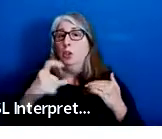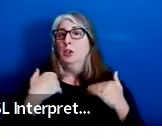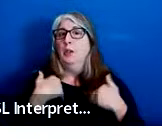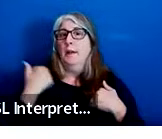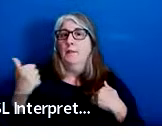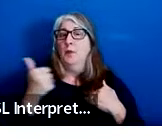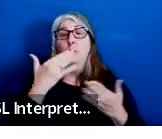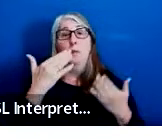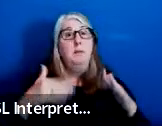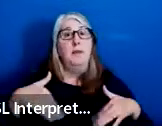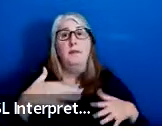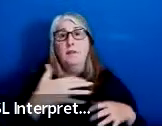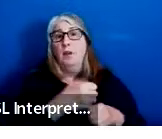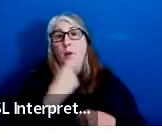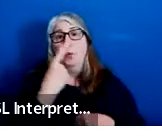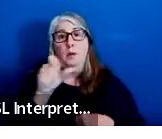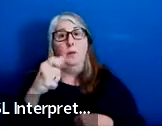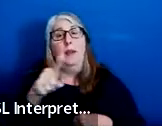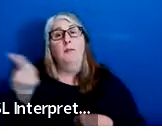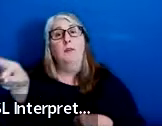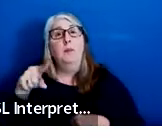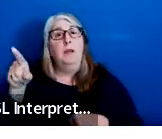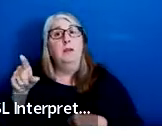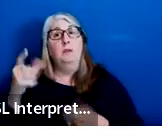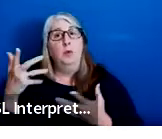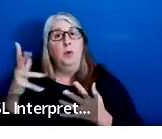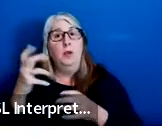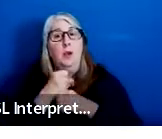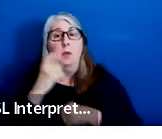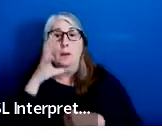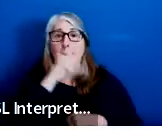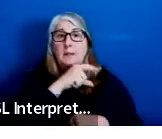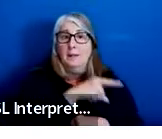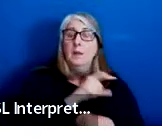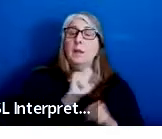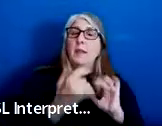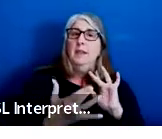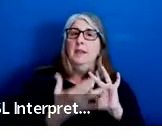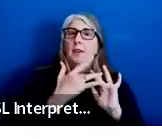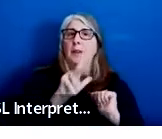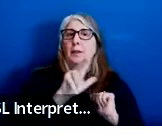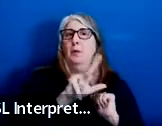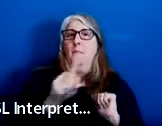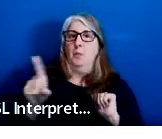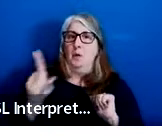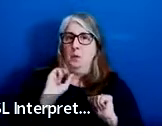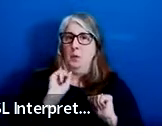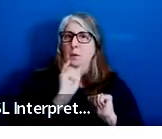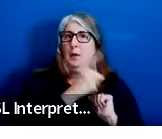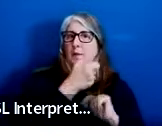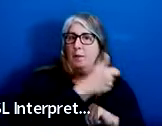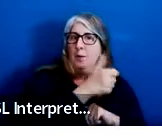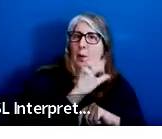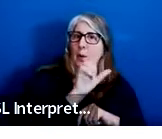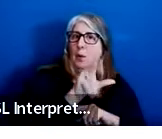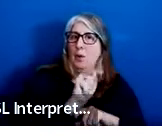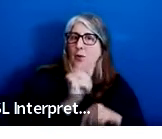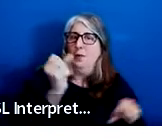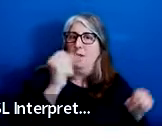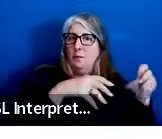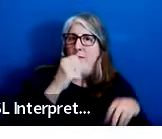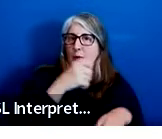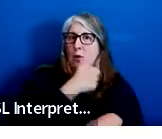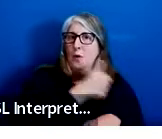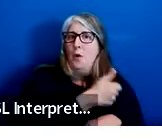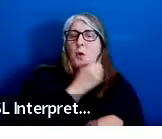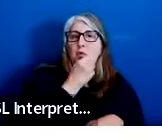didn't get one when everyone else got one, and we missed them. And then they can reach out to 311 and we can give them their own cart so they can put their own food scraps